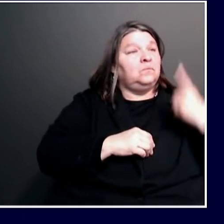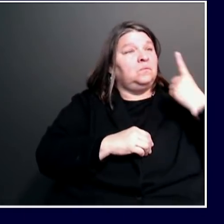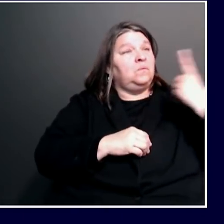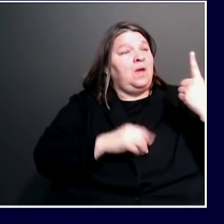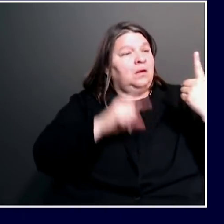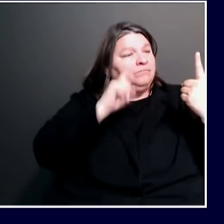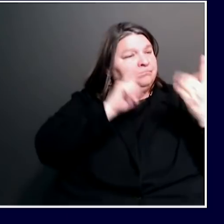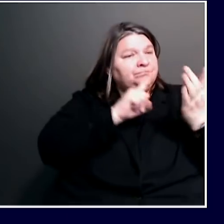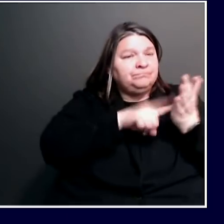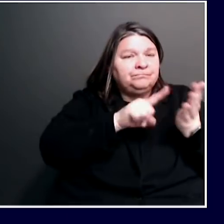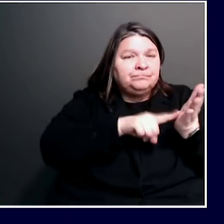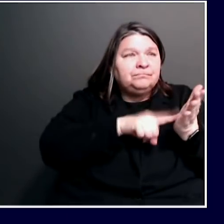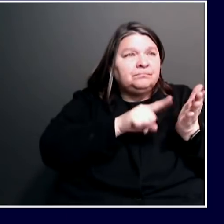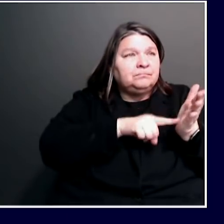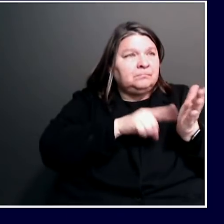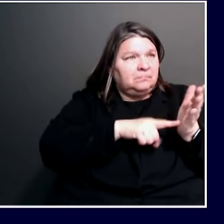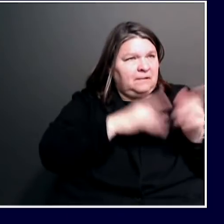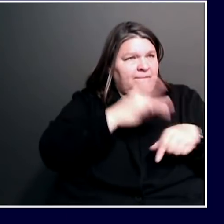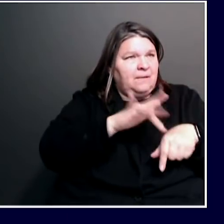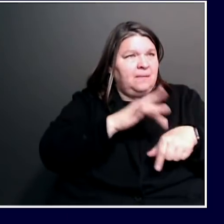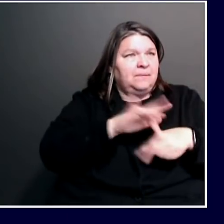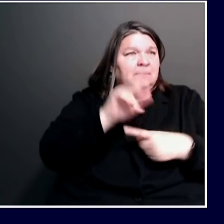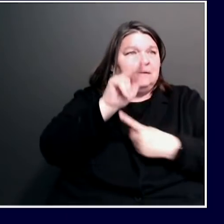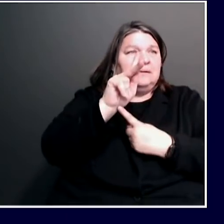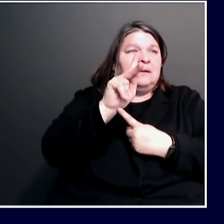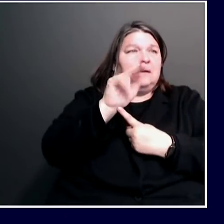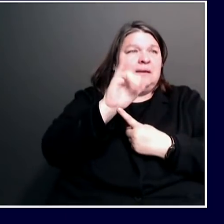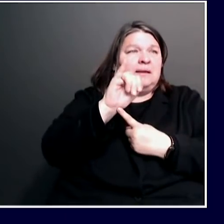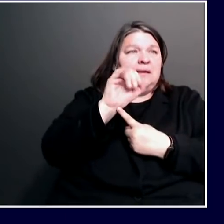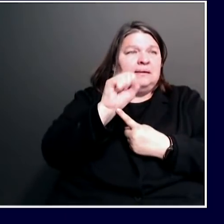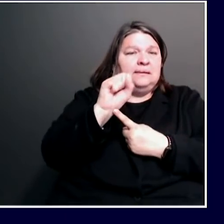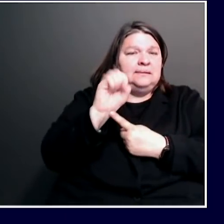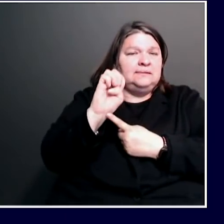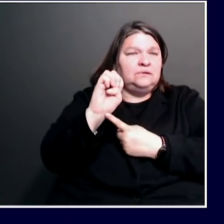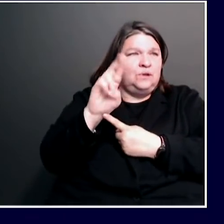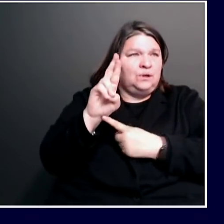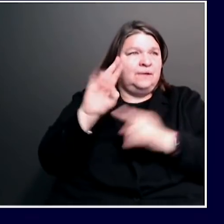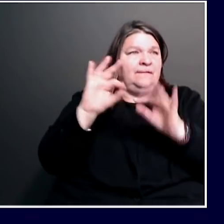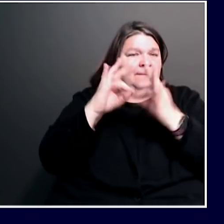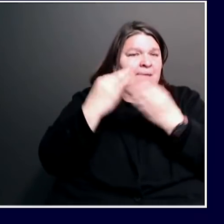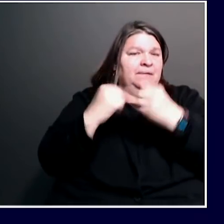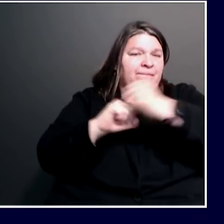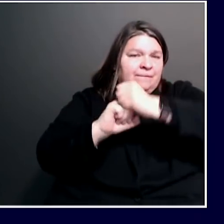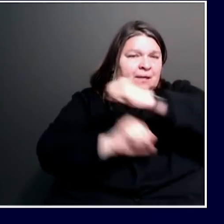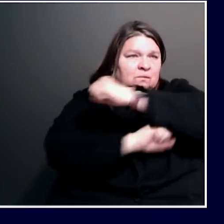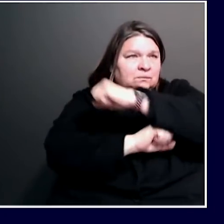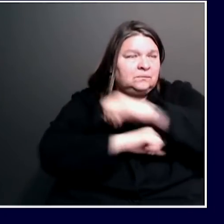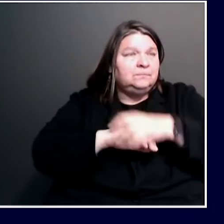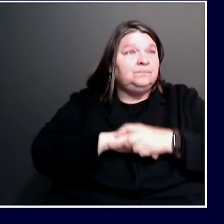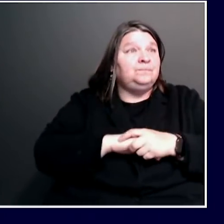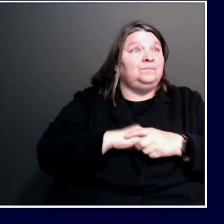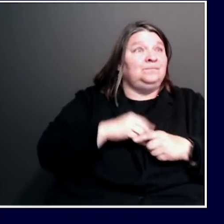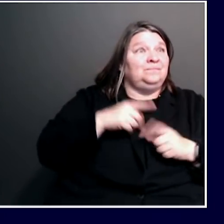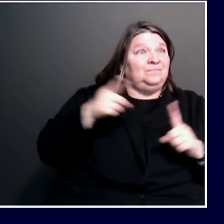Foundation had just compiled, asking parents of the kids in this newest age group, 6 months to 5,